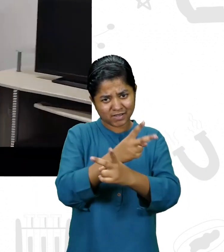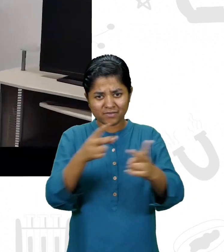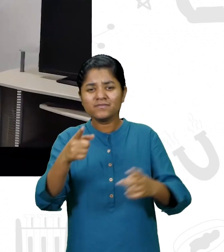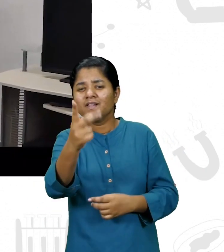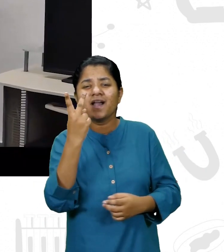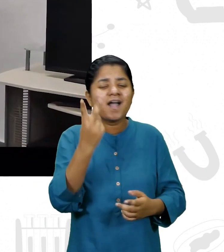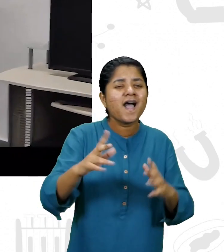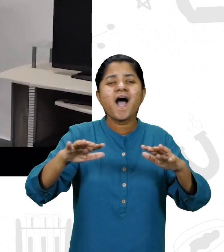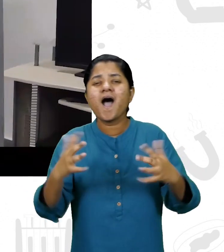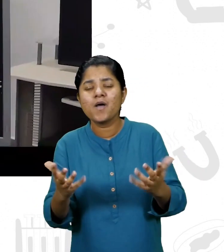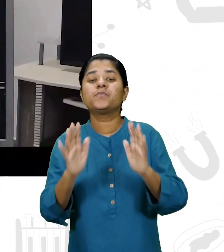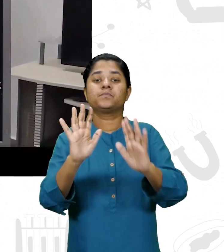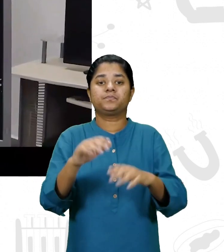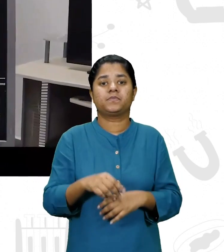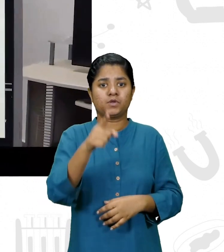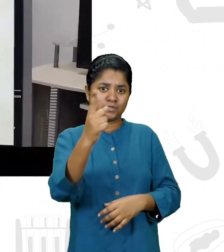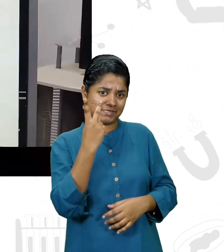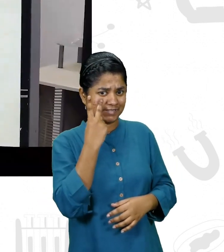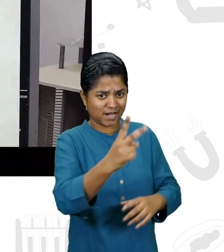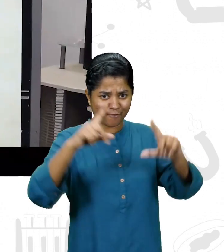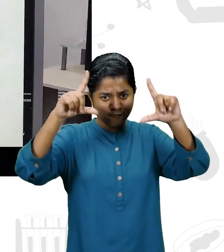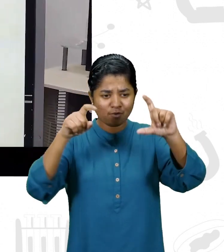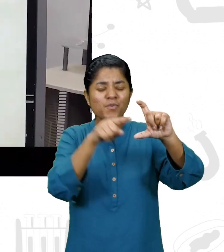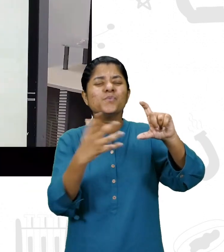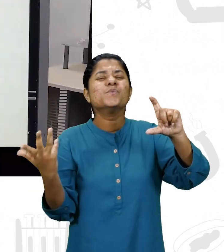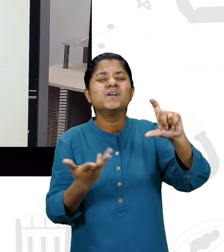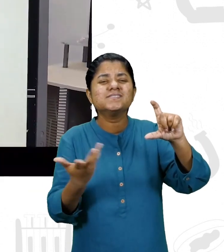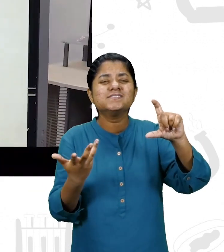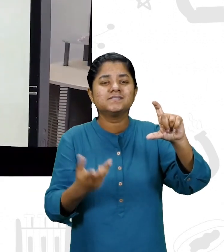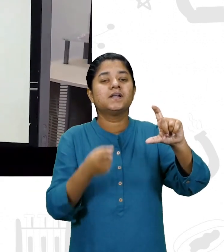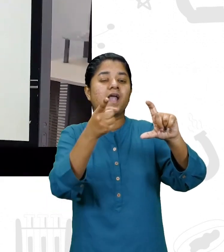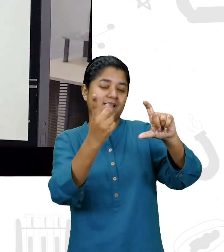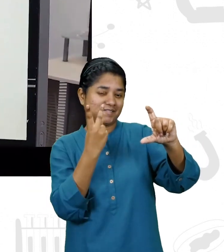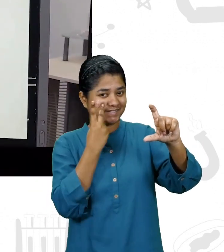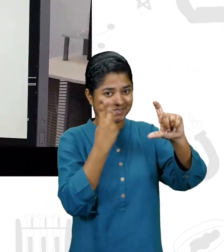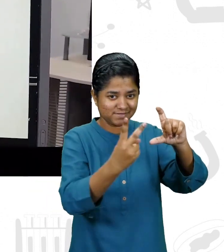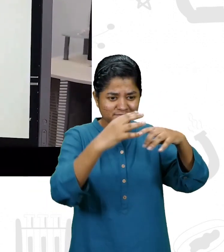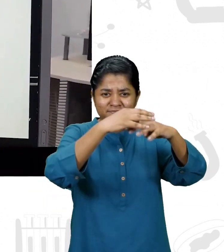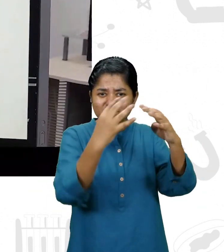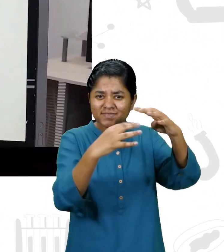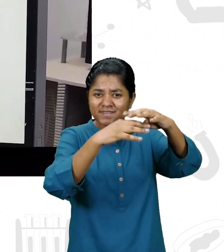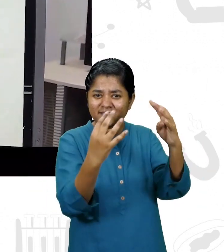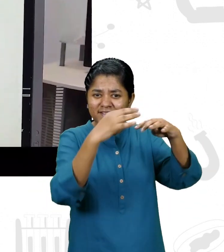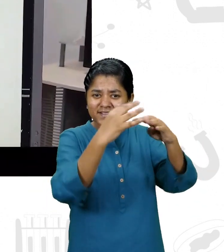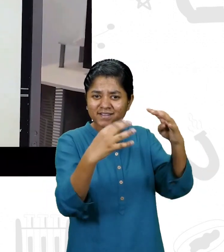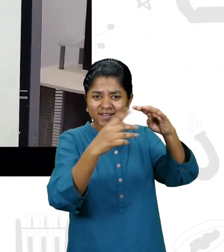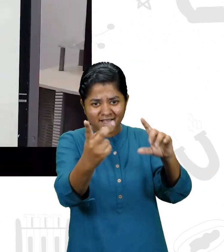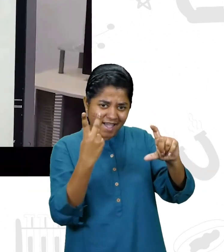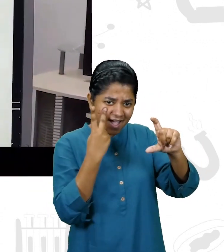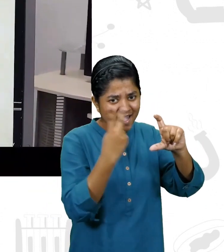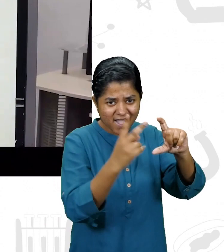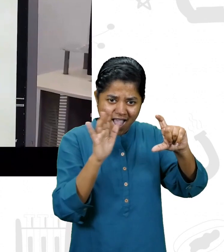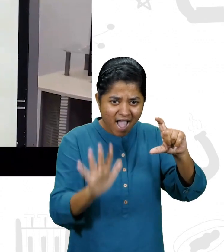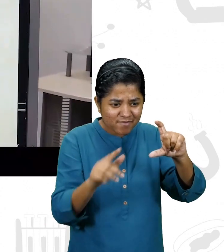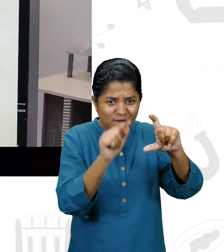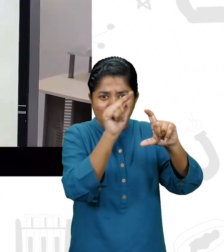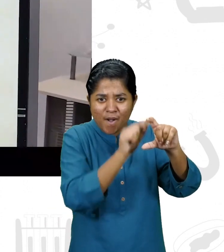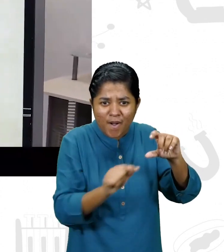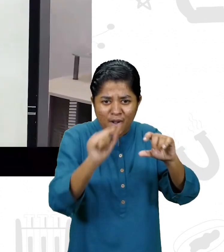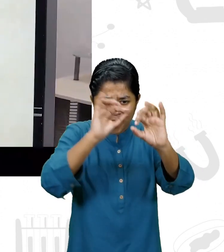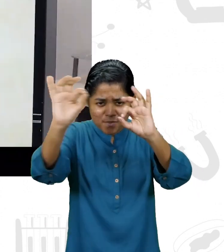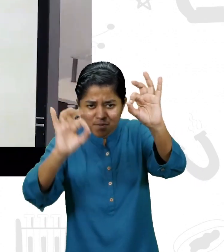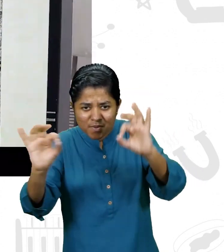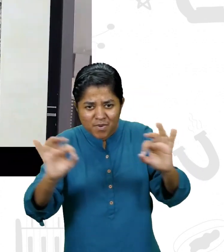You see this image. What you see here is a typical Golgi apparatus. You can see the